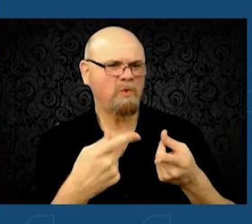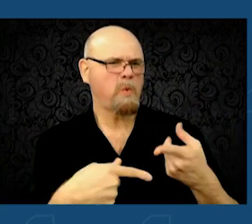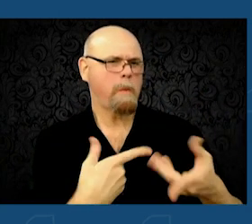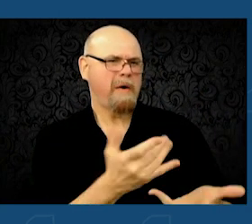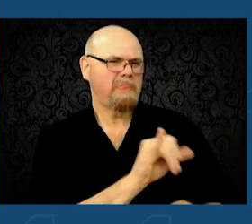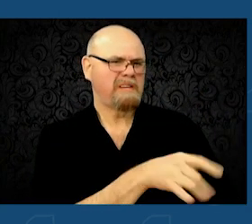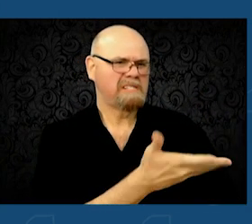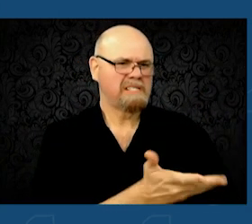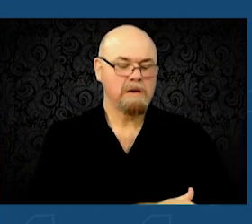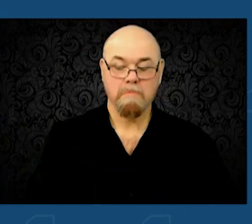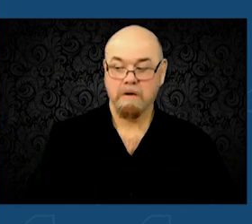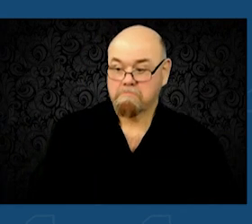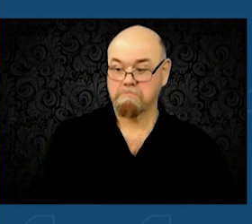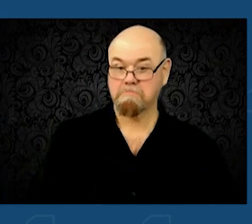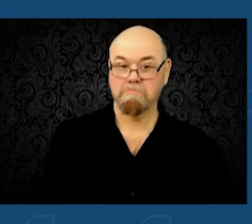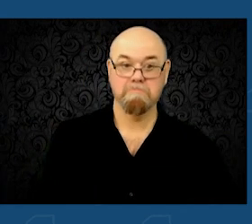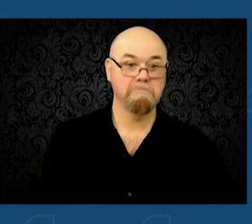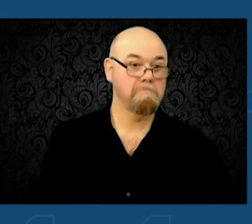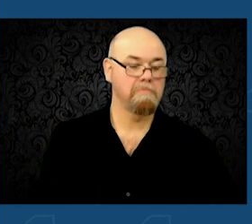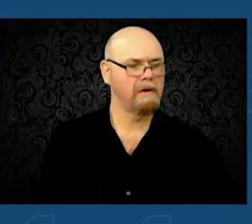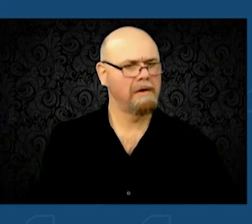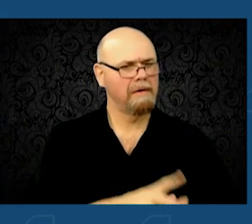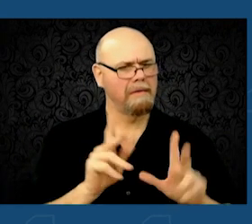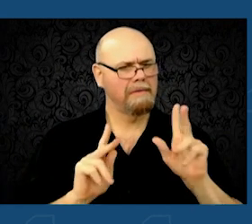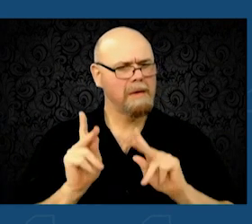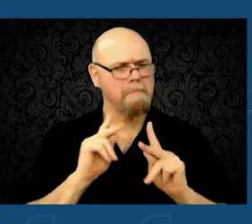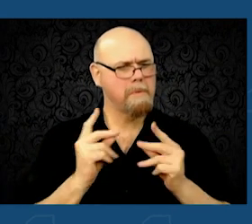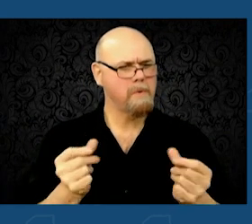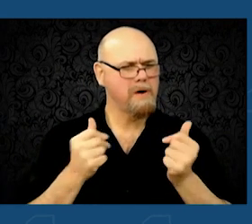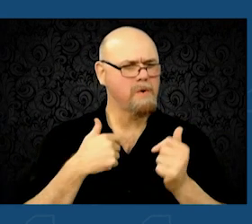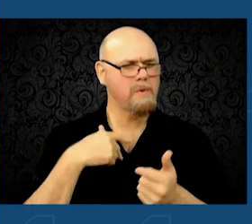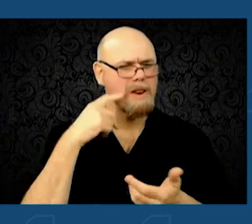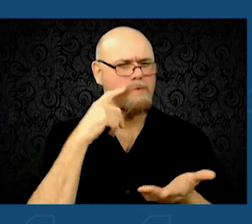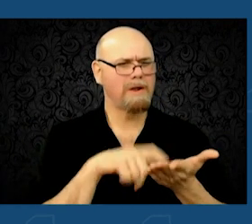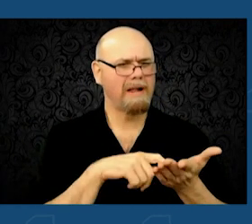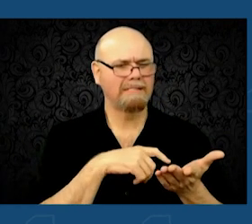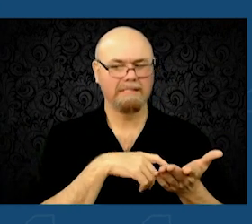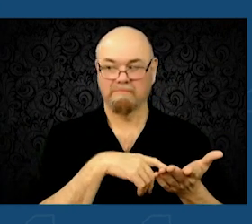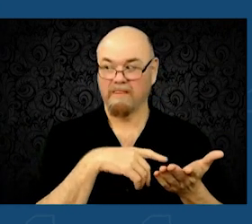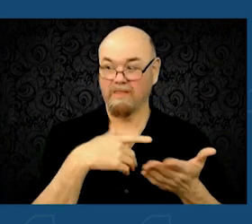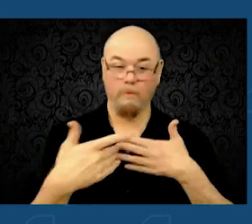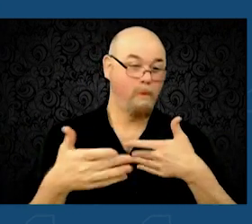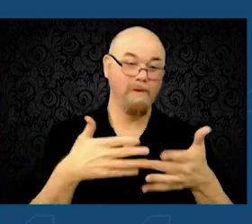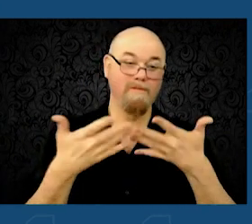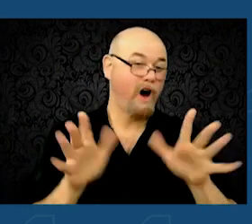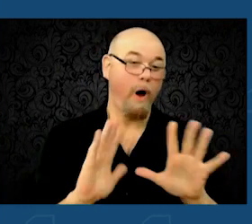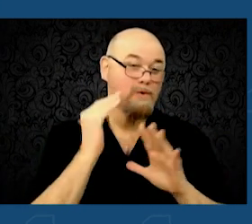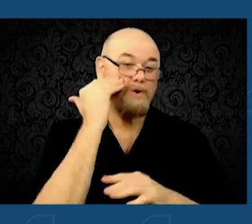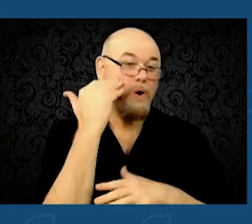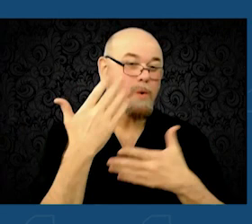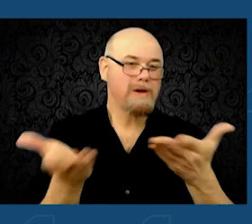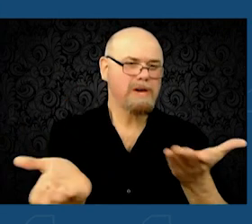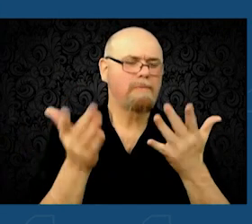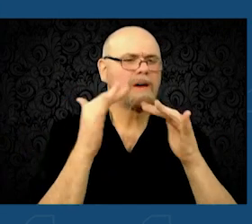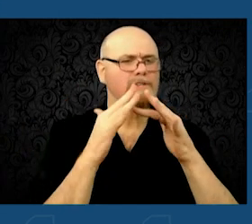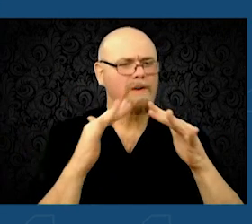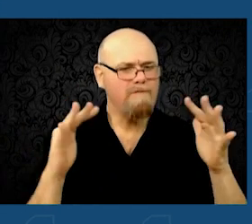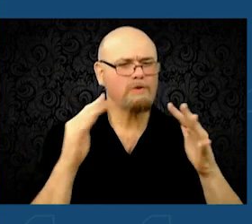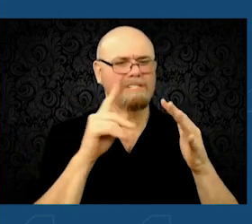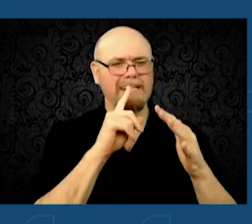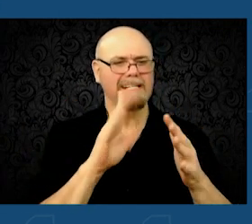But people quickly realized what we all know in this room. Diversity is our